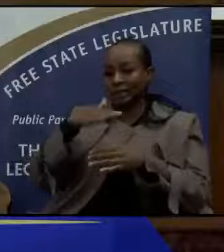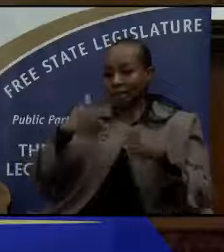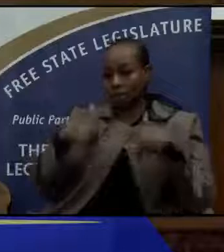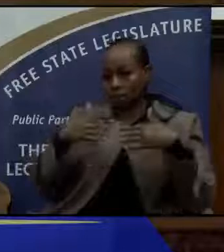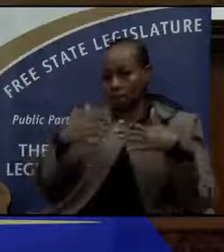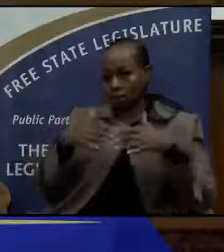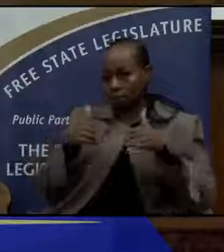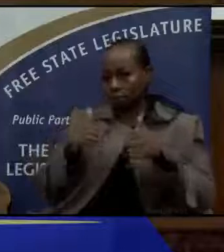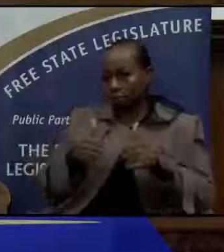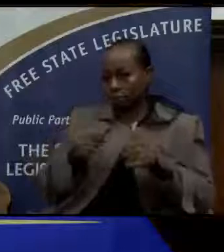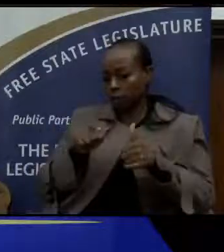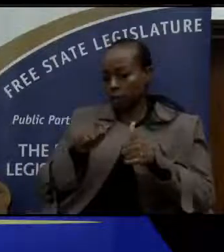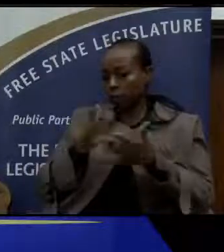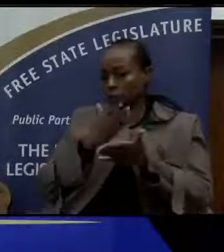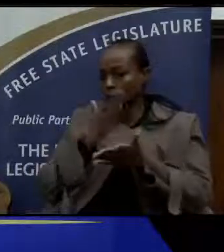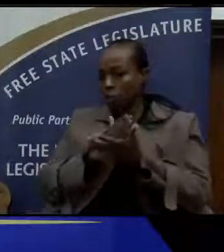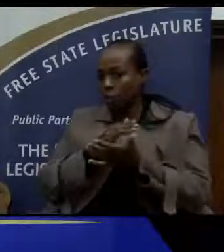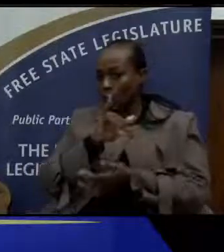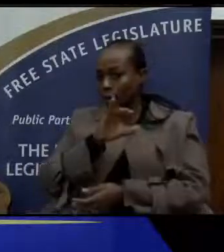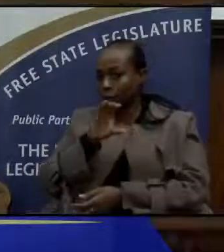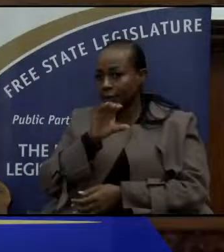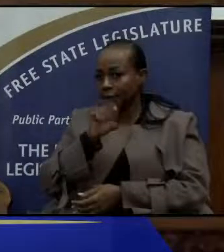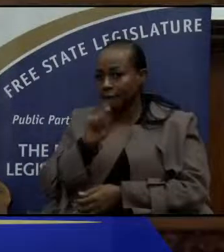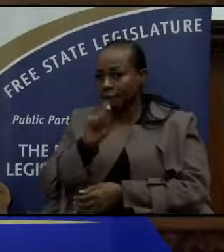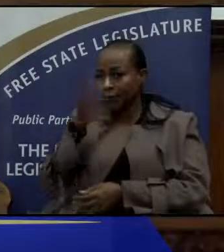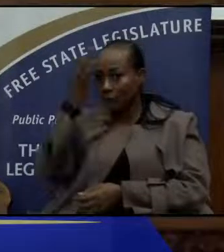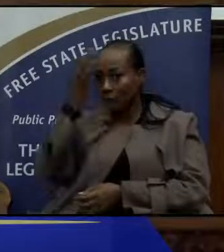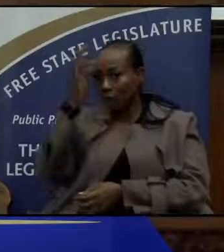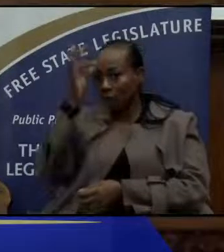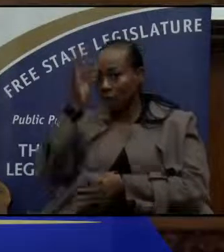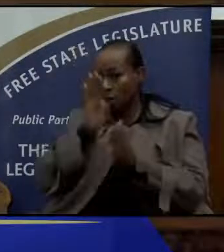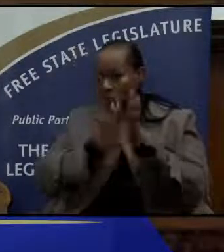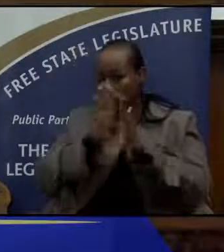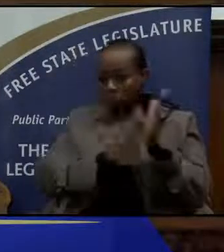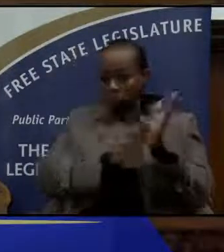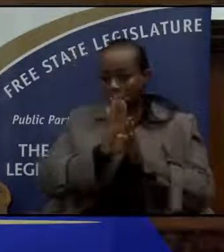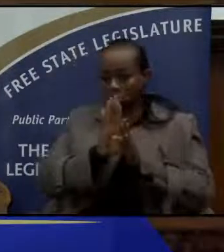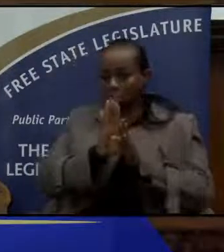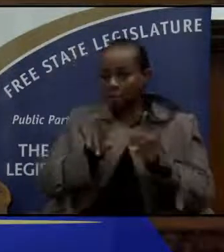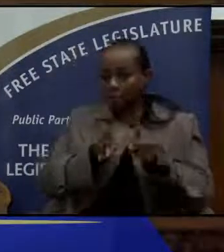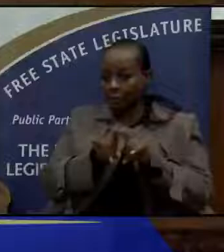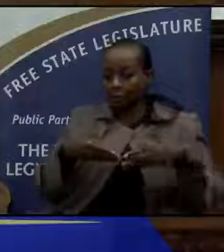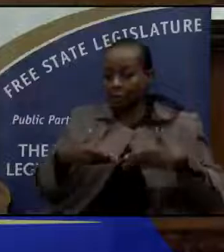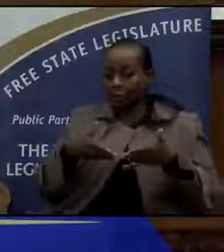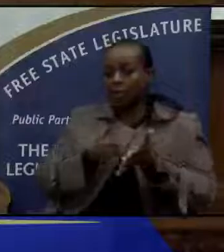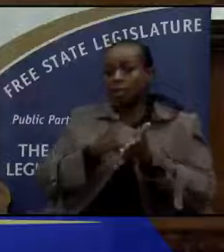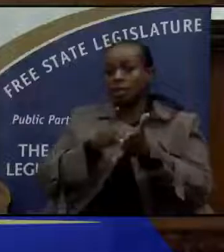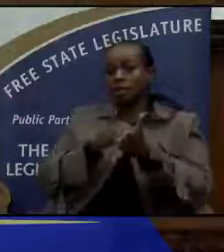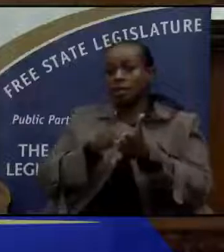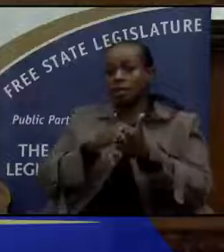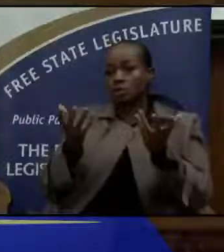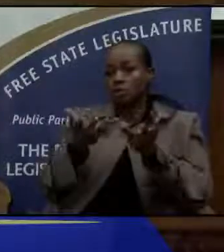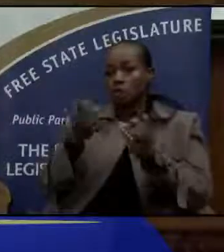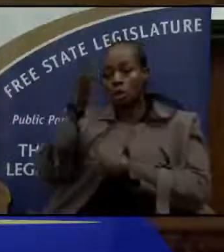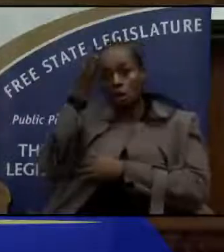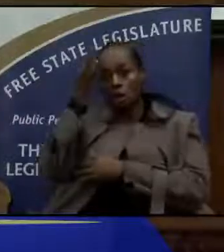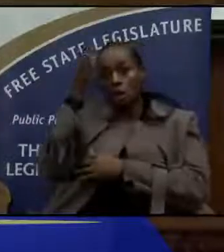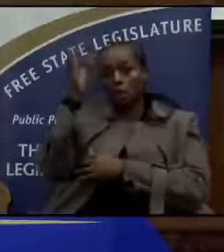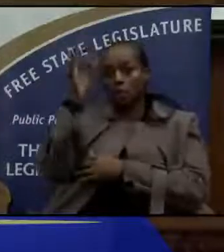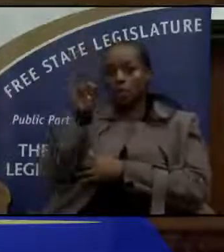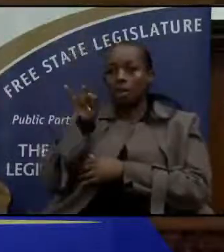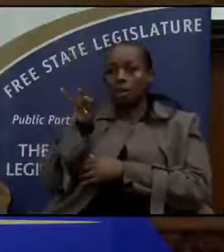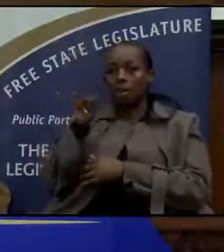started. This will strengthen governments and help improve service delivery in government. We